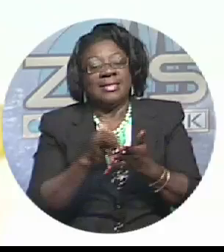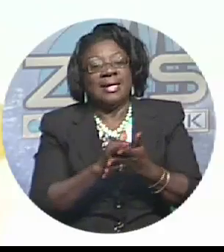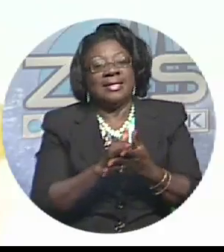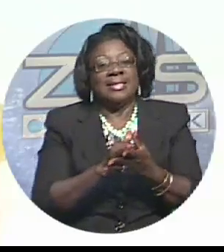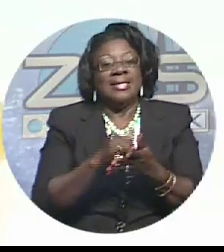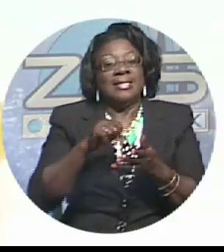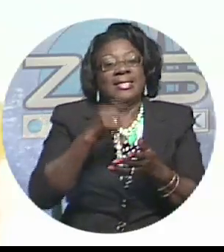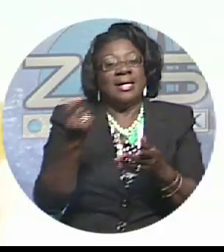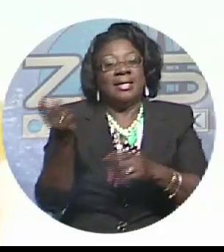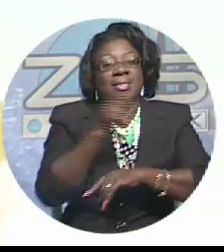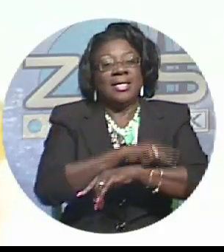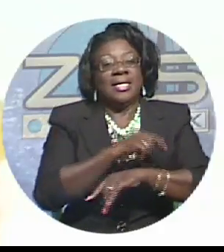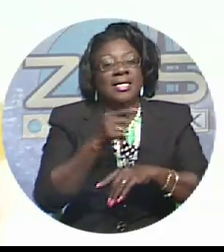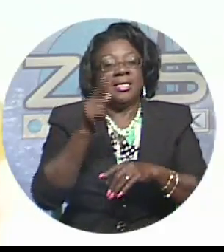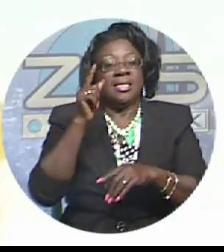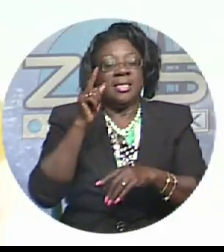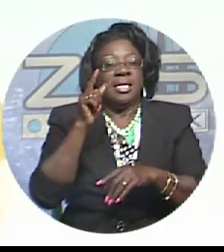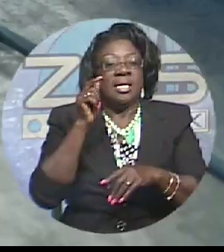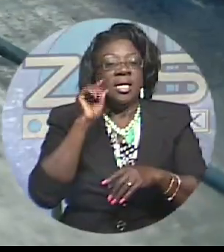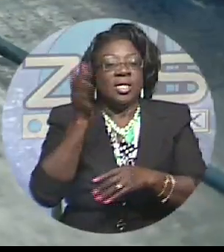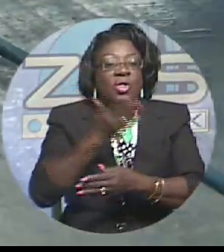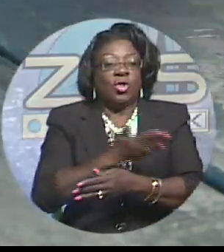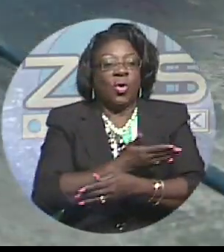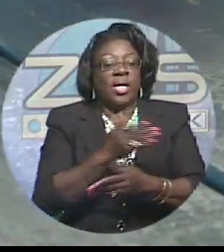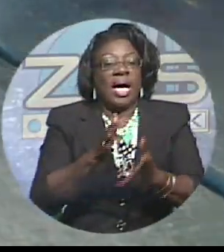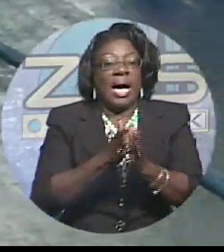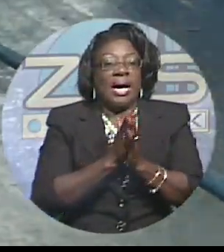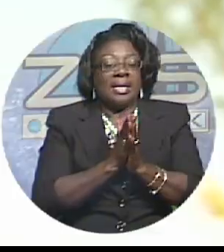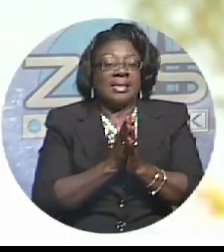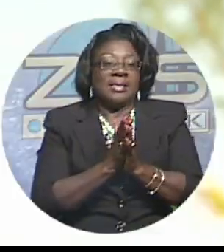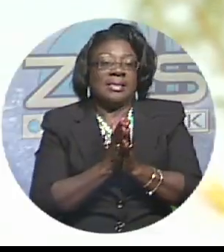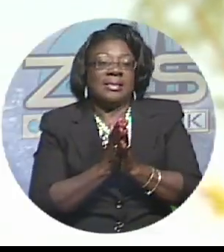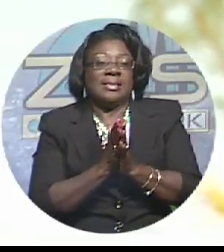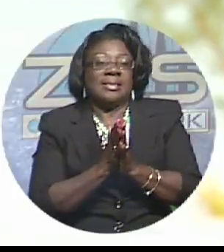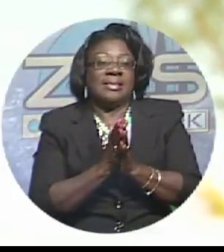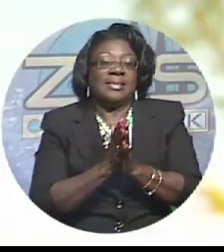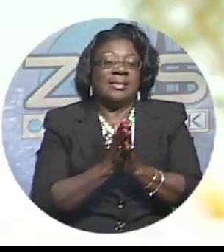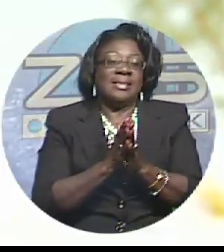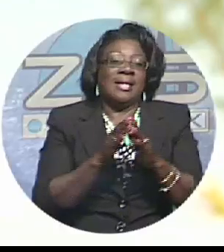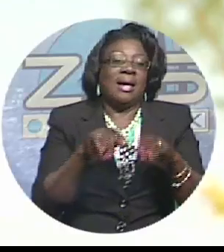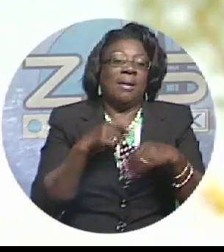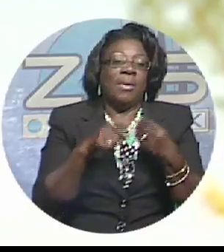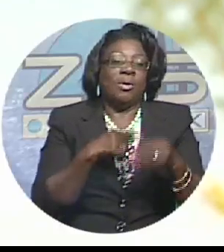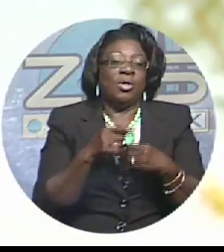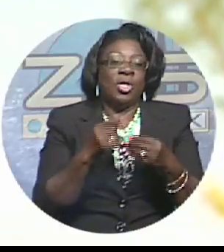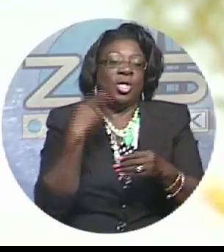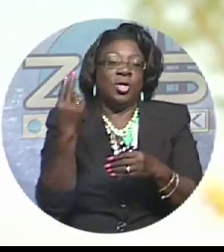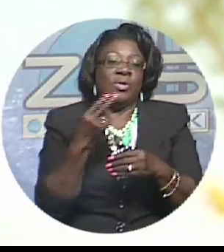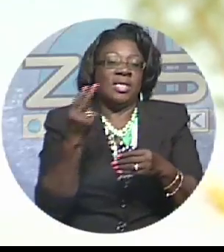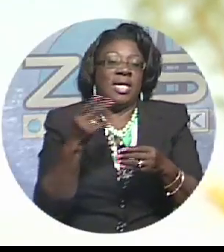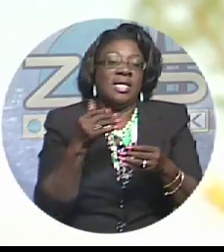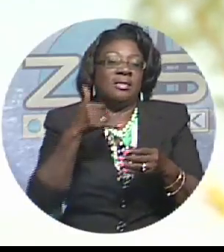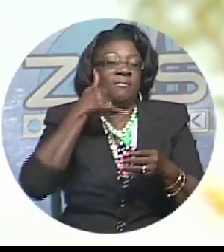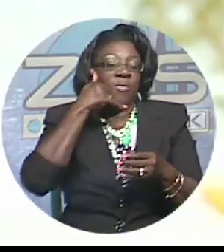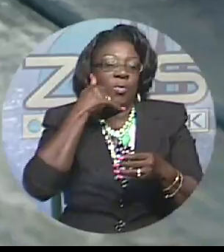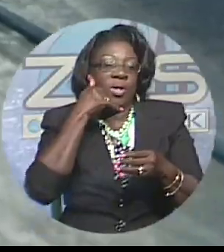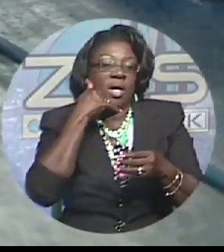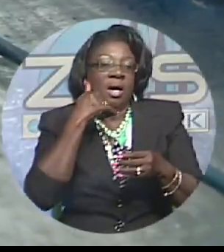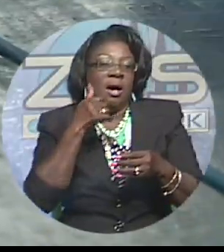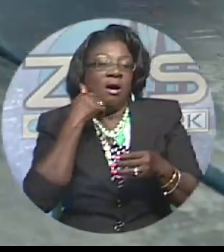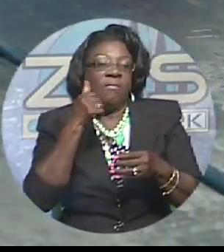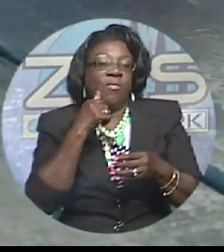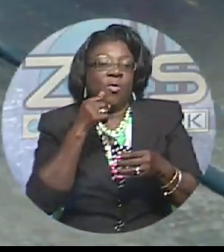day, my daughter asked me because her data, it was down. She asked me, Daddy, could you look up this for